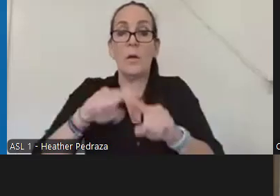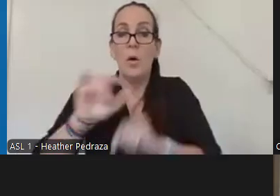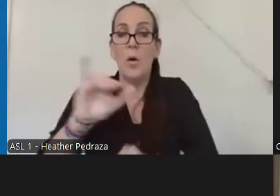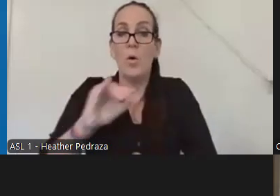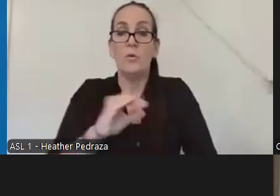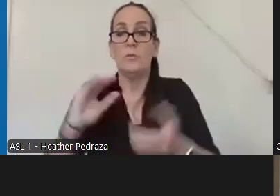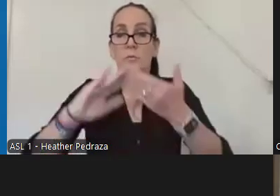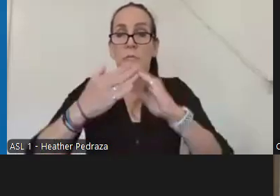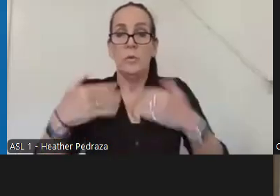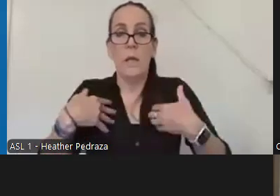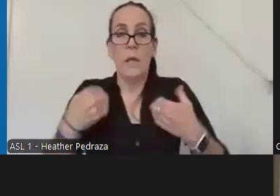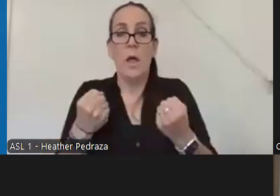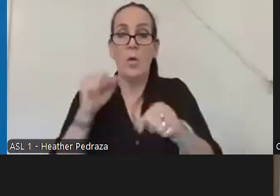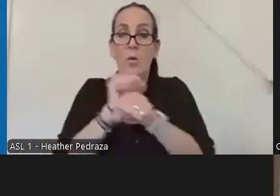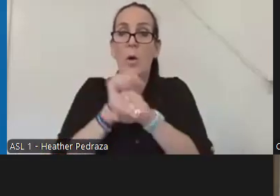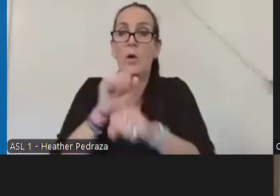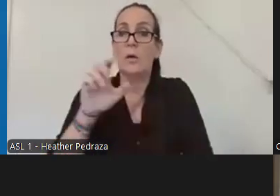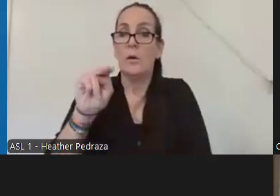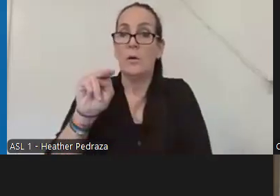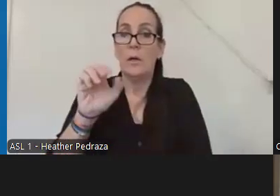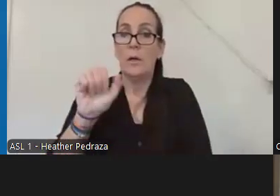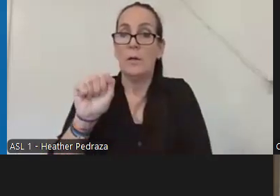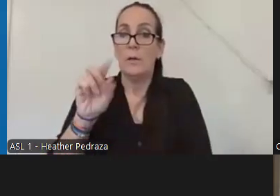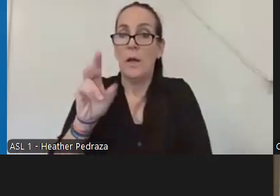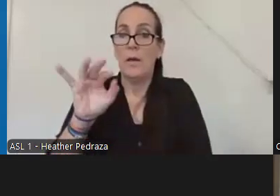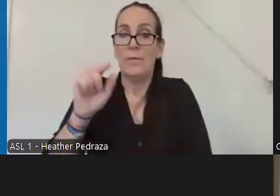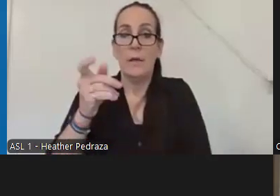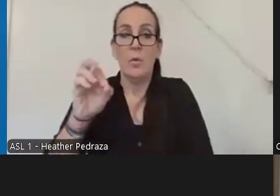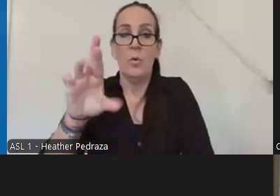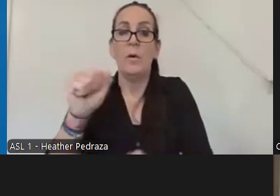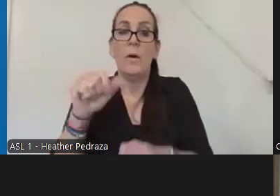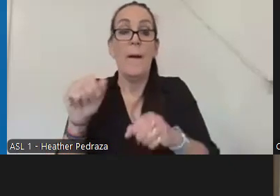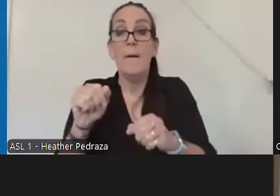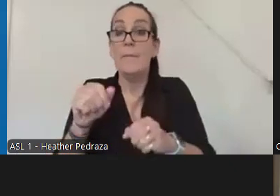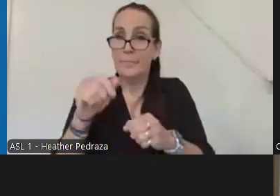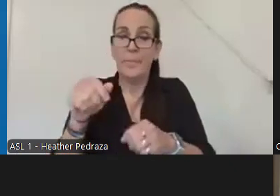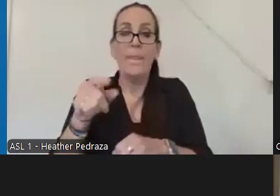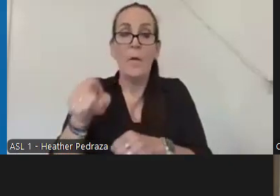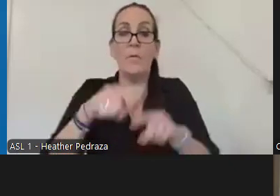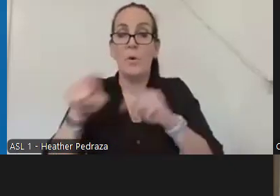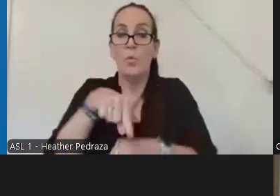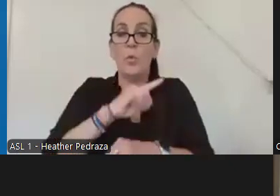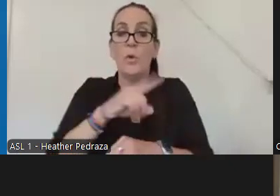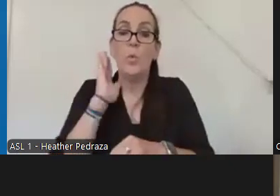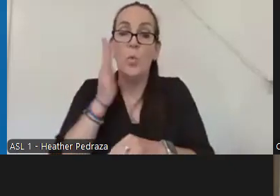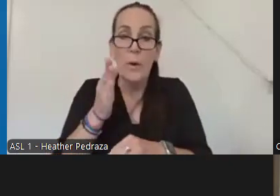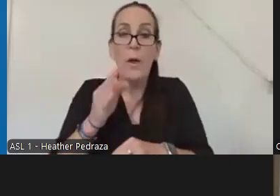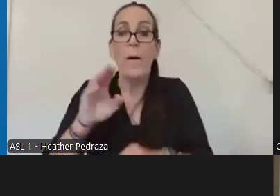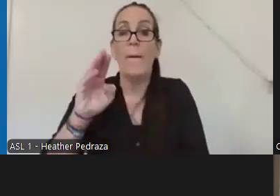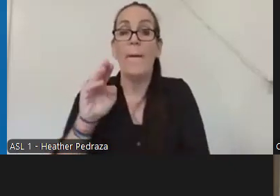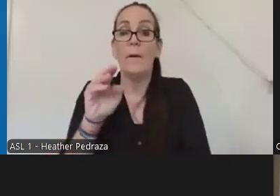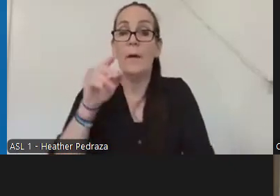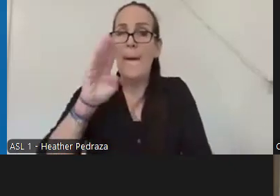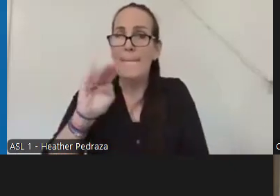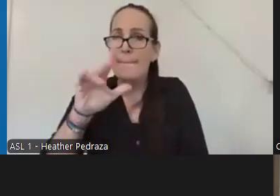see how we can bill Medi-Cal and Medicare for it. So that's something that we will be doing, but we're kind of